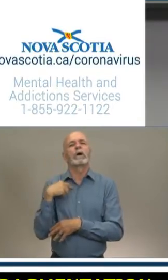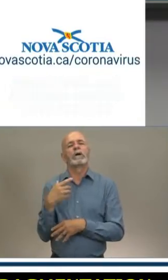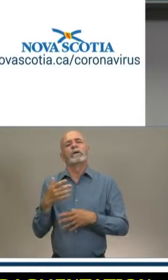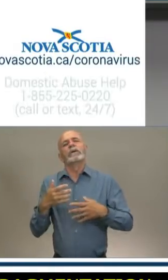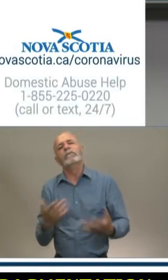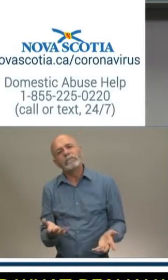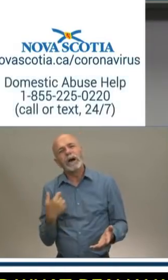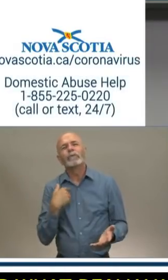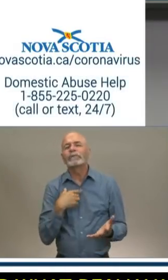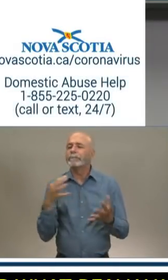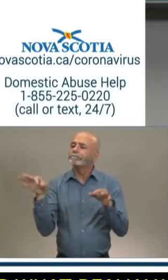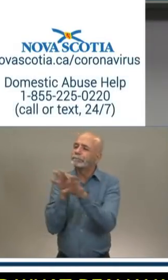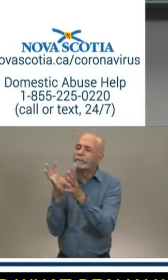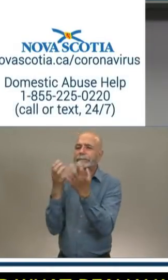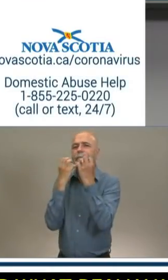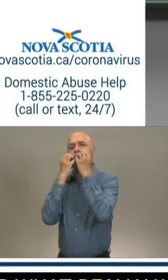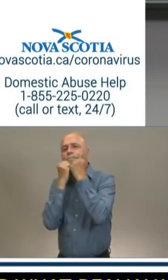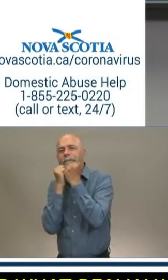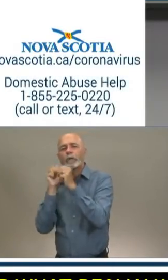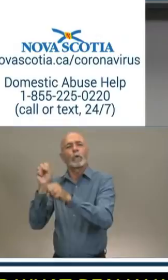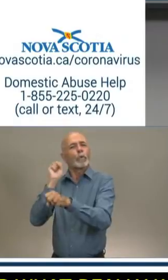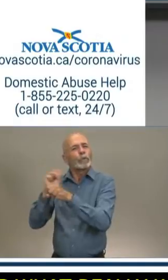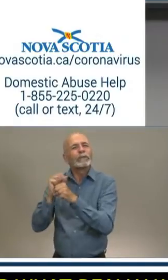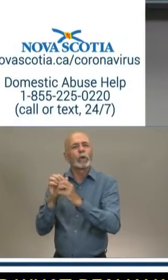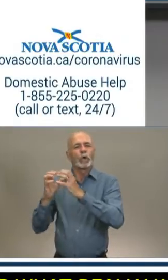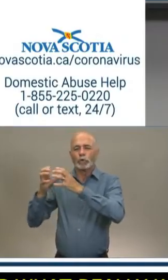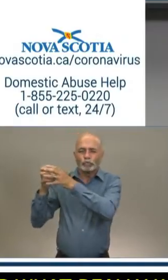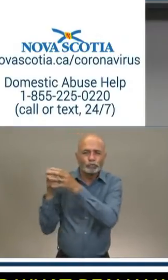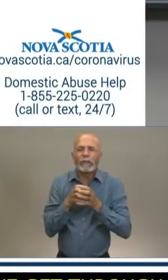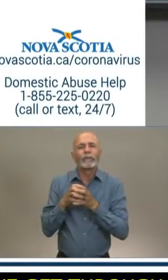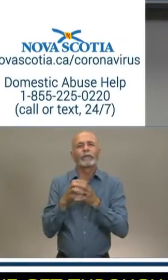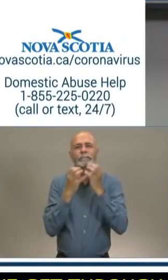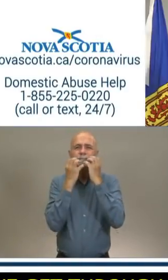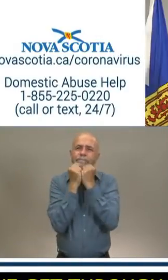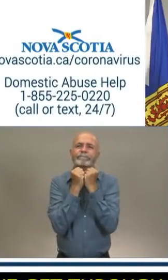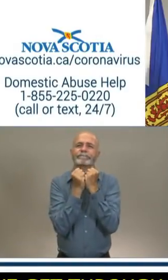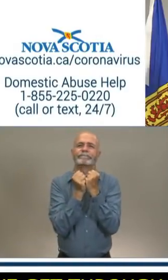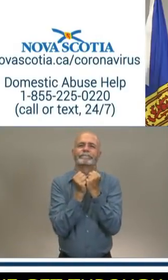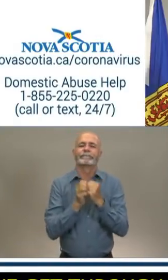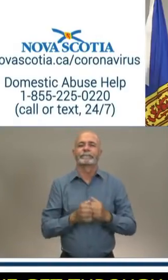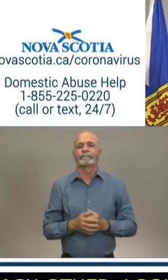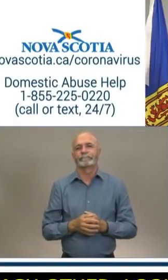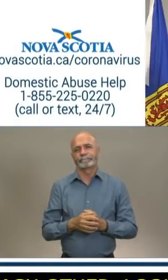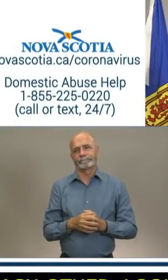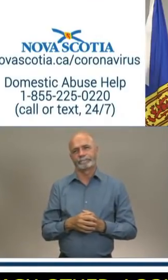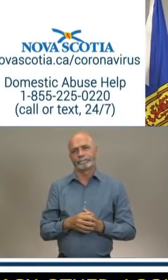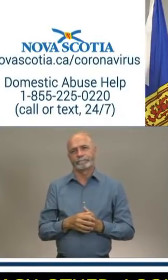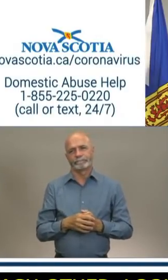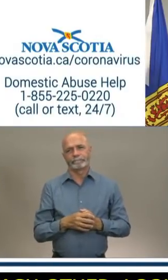after each other collectively as Nova Scotia together. Go ahead, John, with your follow-up.